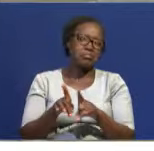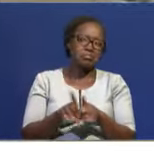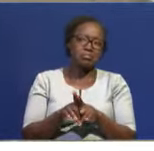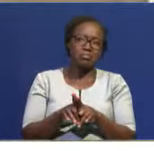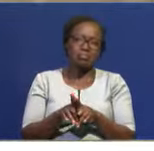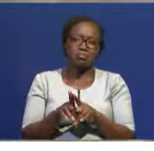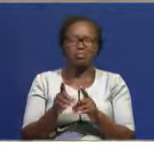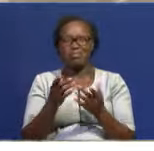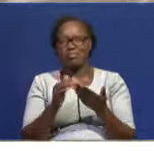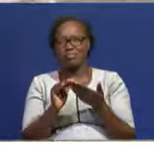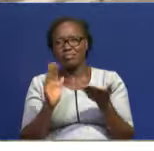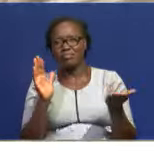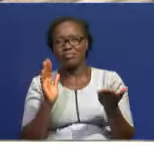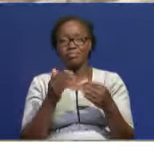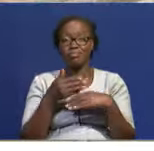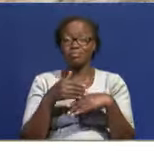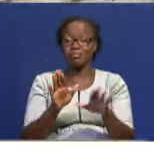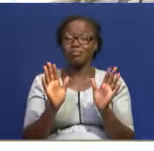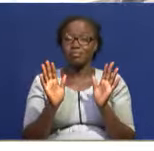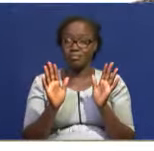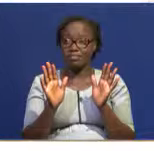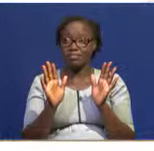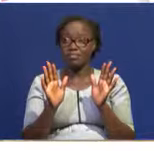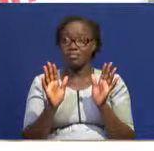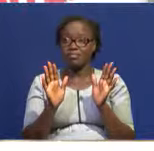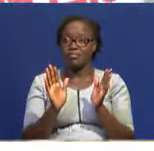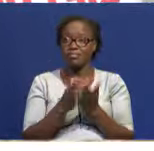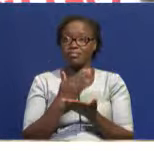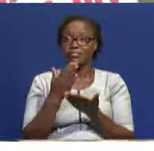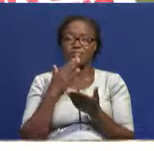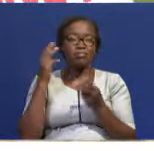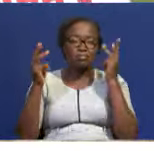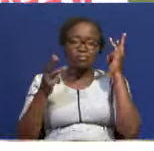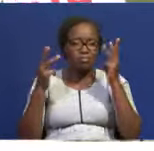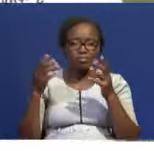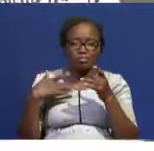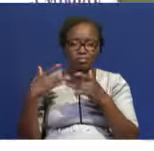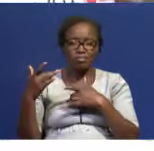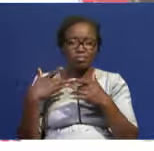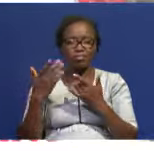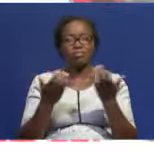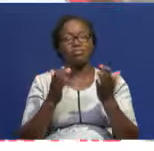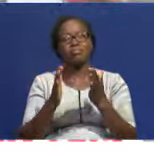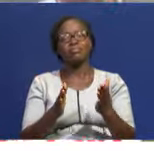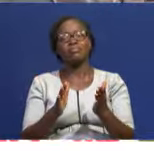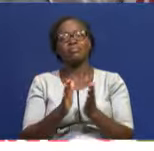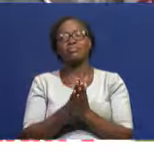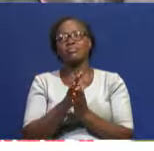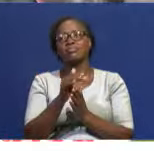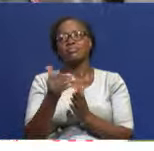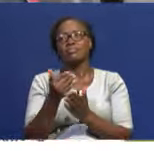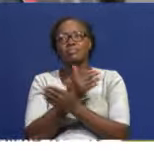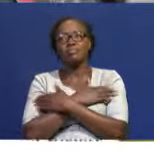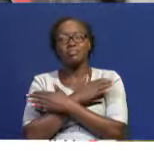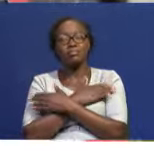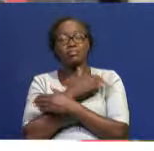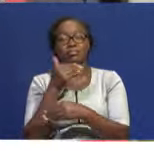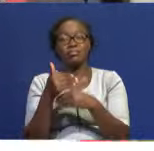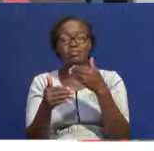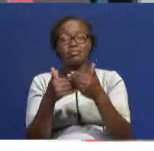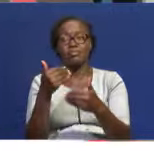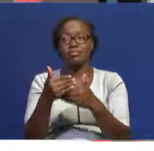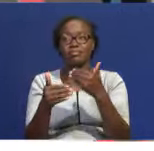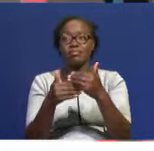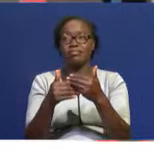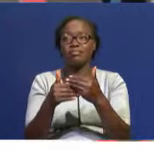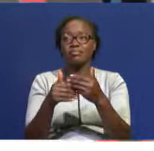with a little bit more losses. And some worries and concerns from traders is that their fellow counterparts in those buildings that